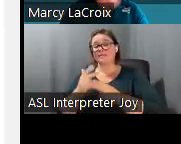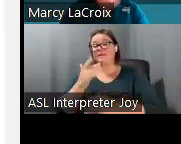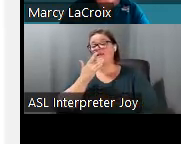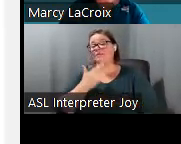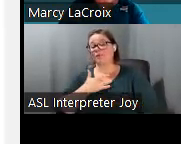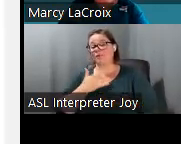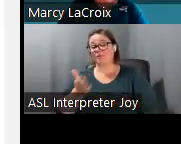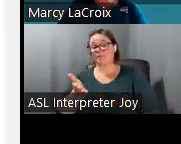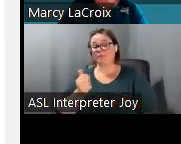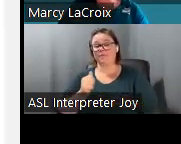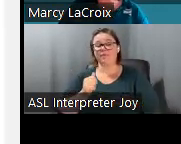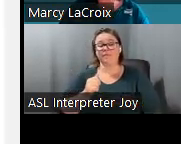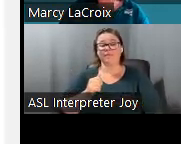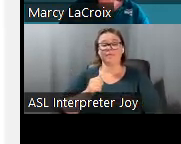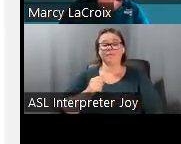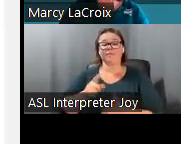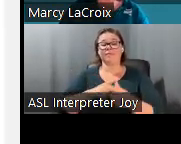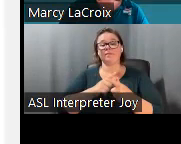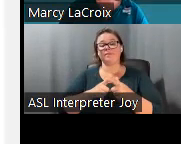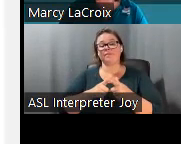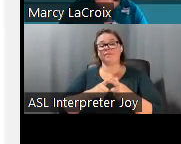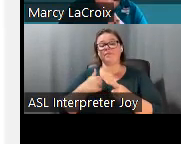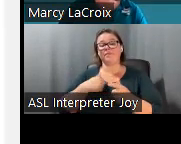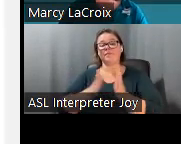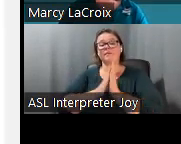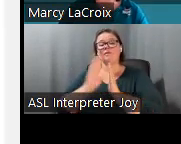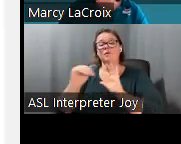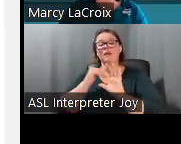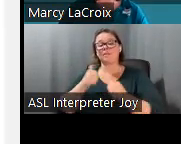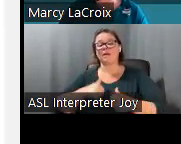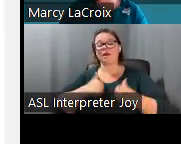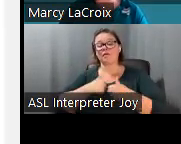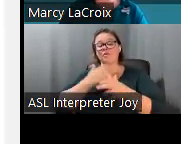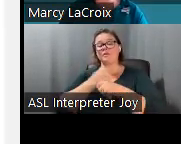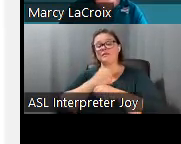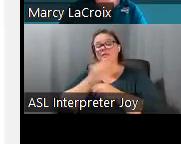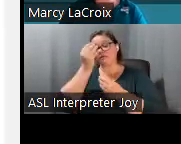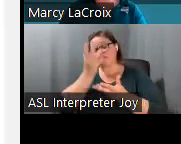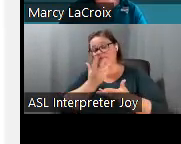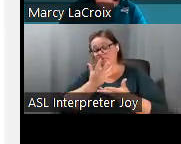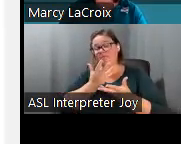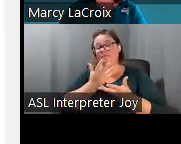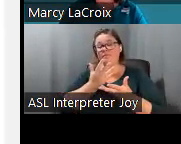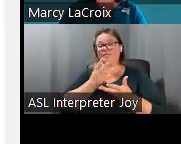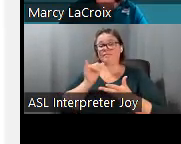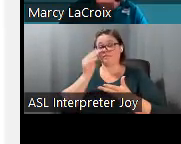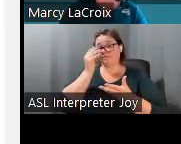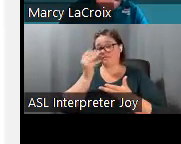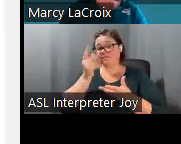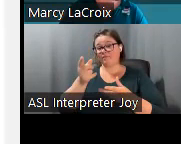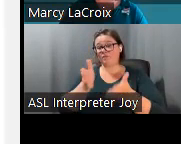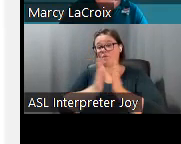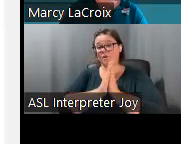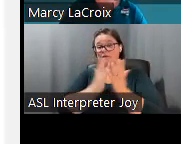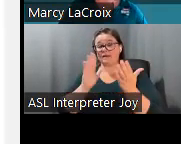date. Then we ask for your email address so you can receive the notification that that piece of information you've requested has come